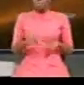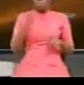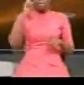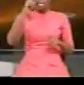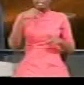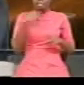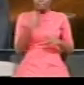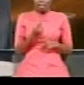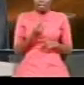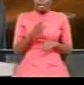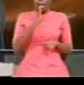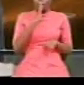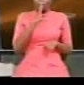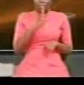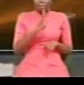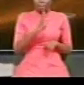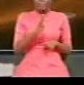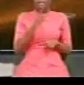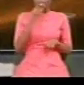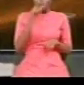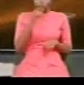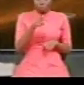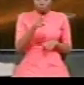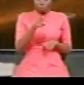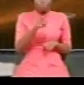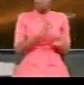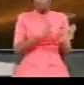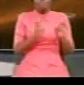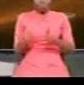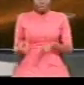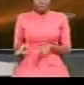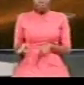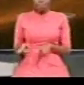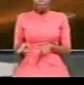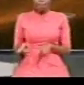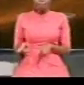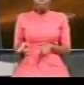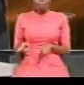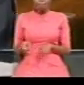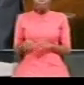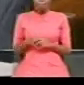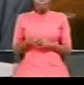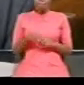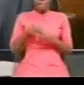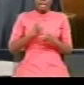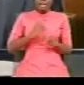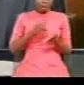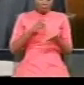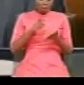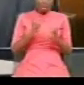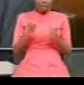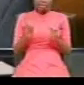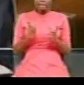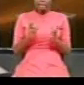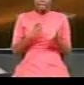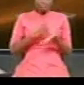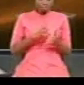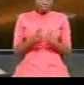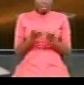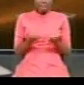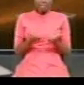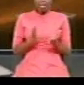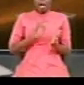said, be ye ready. In our text, our